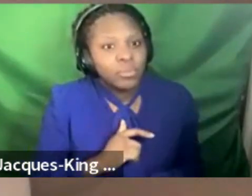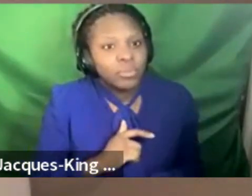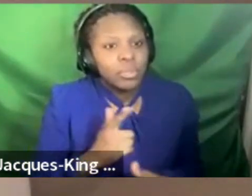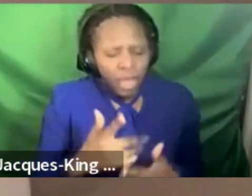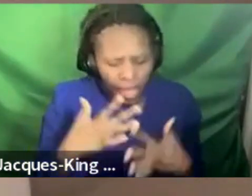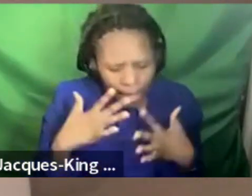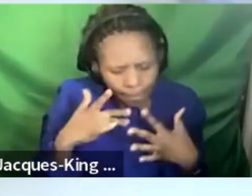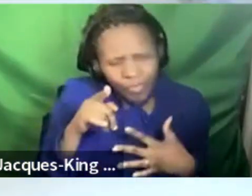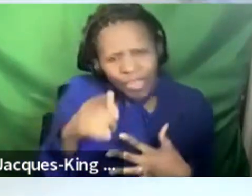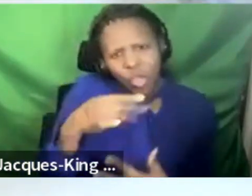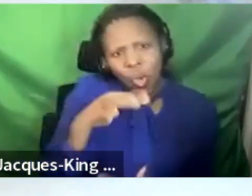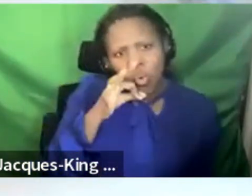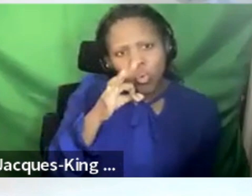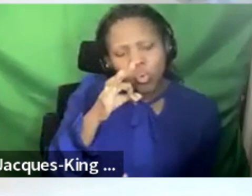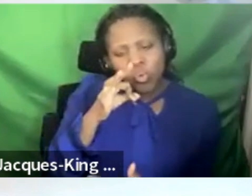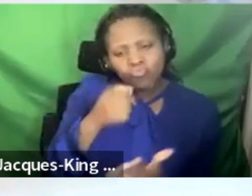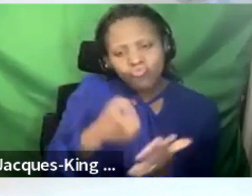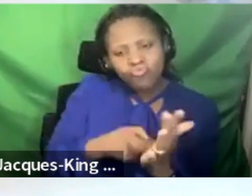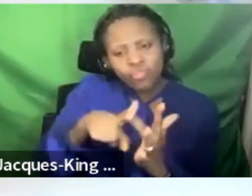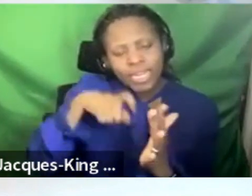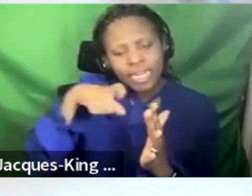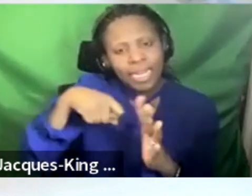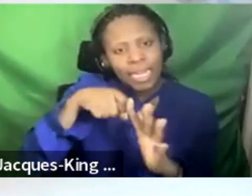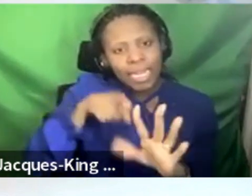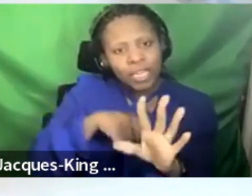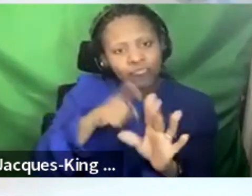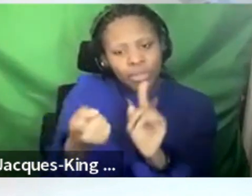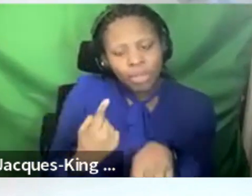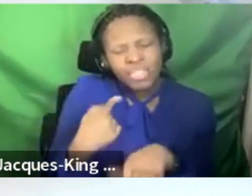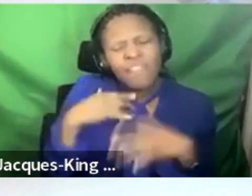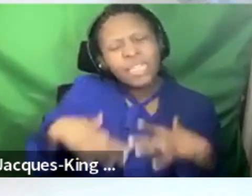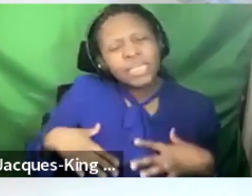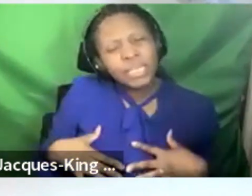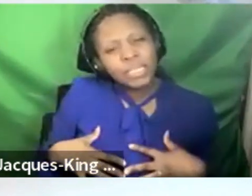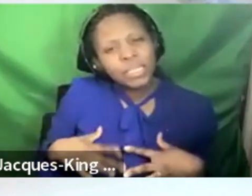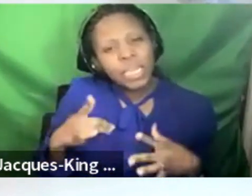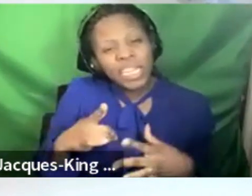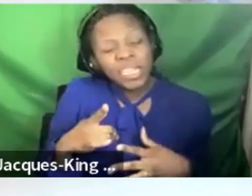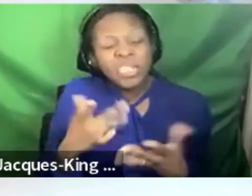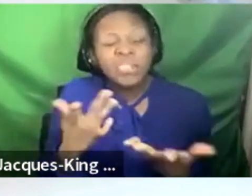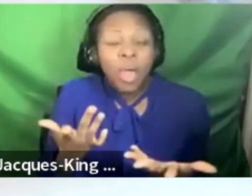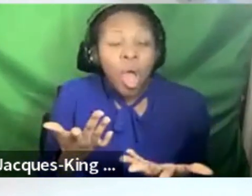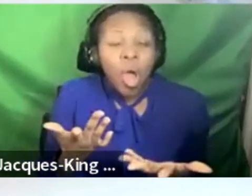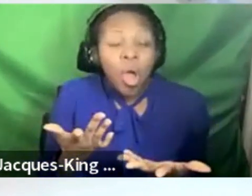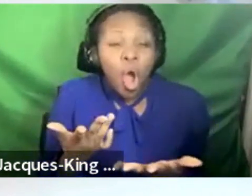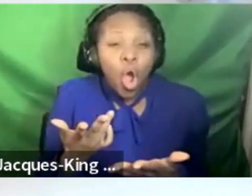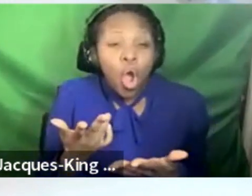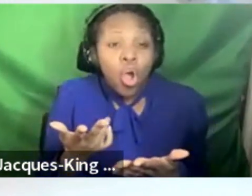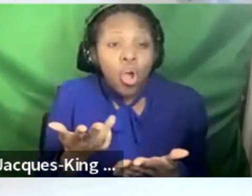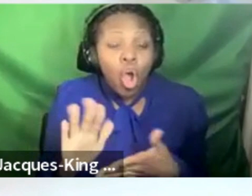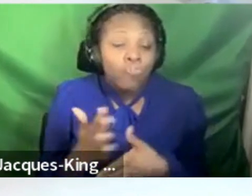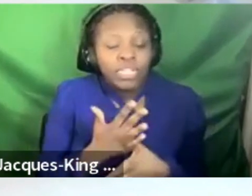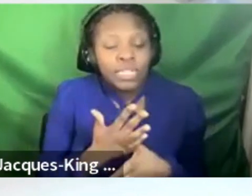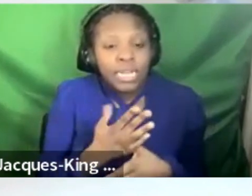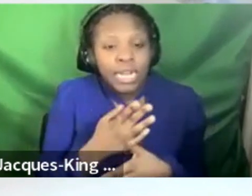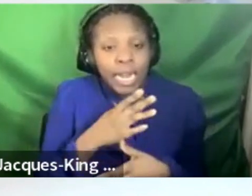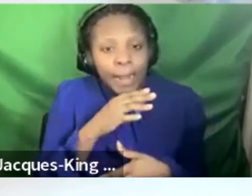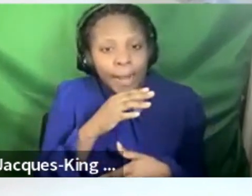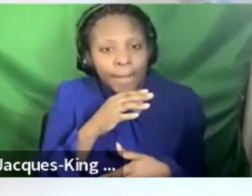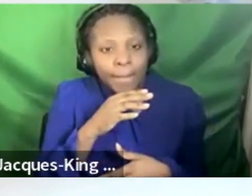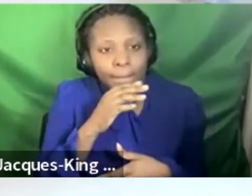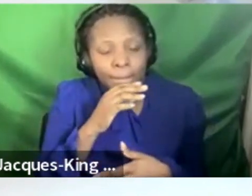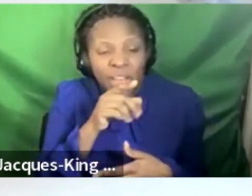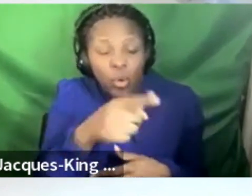roles. Okay. So thought, Chris is asking about how the physicality of playing as somebody who's ostensibly